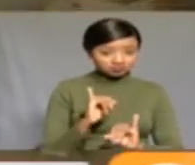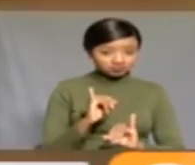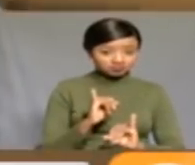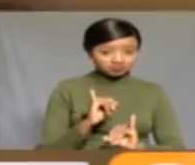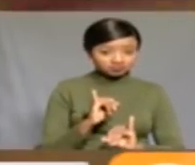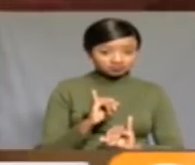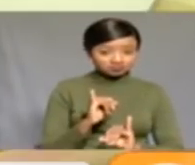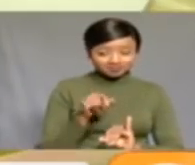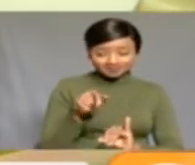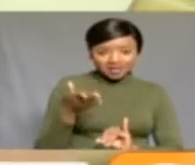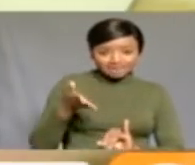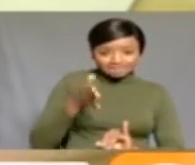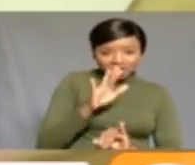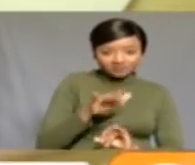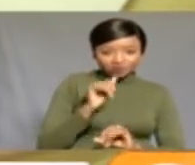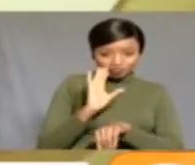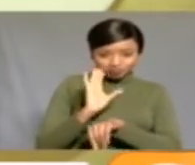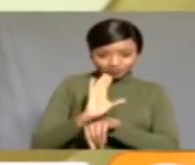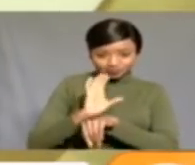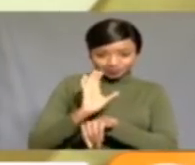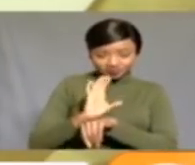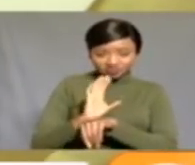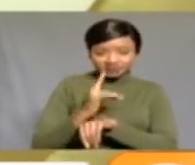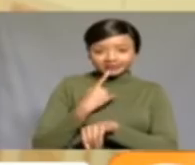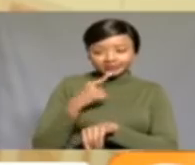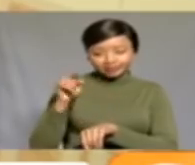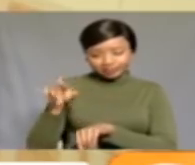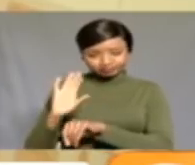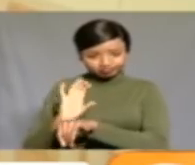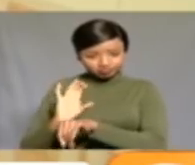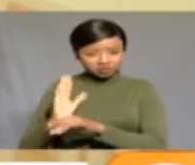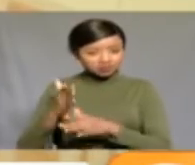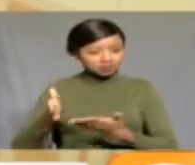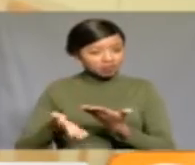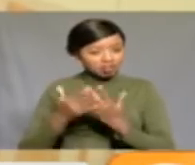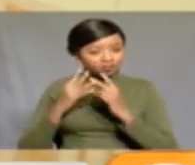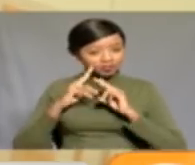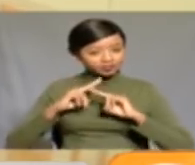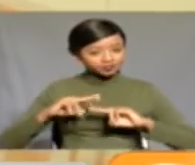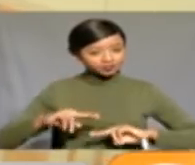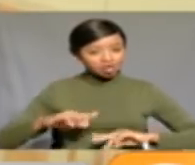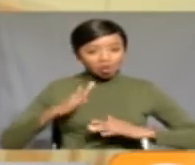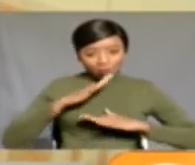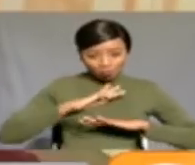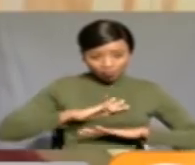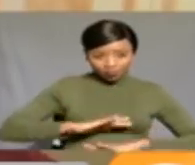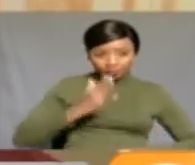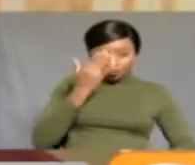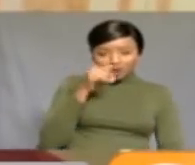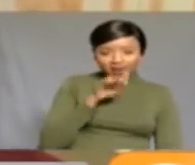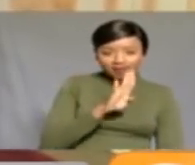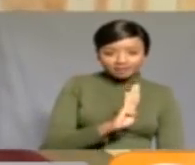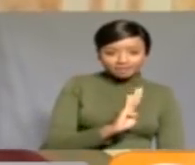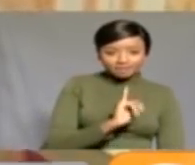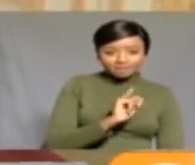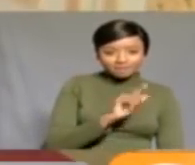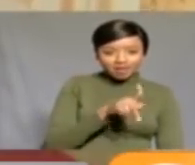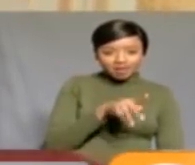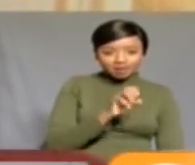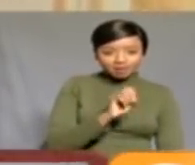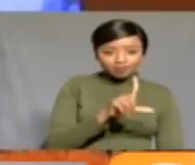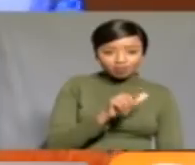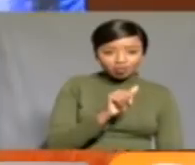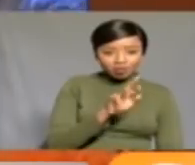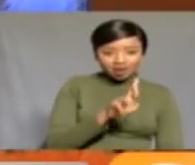She just got back from church where she tells us she found peace after a struggle with bipolar, a mental health condition that led her to